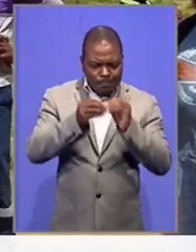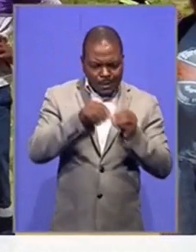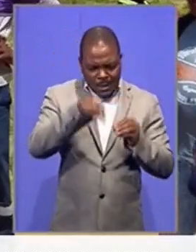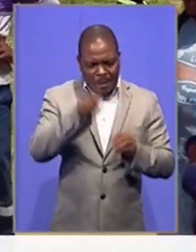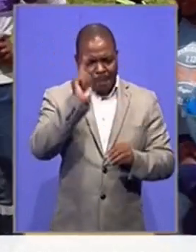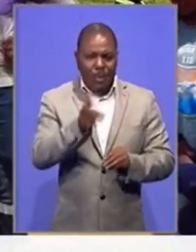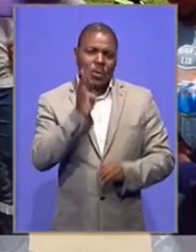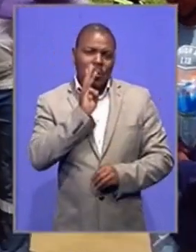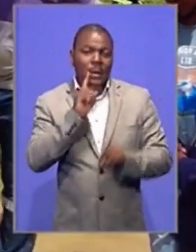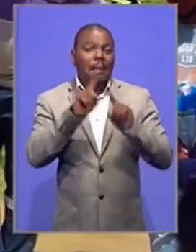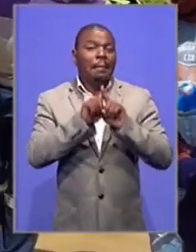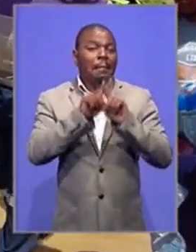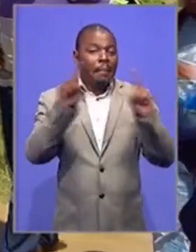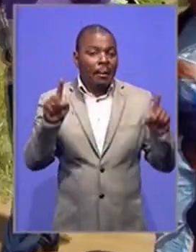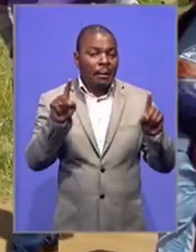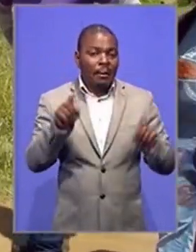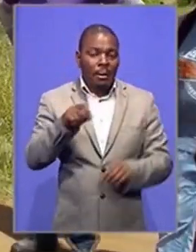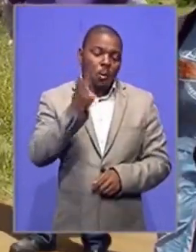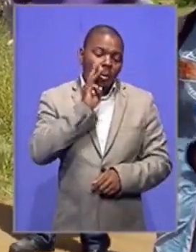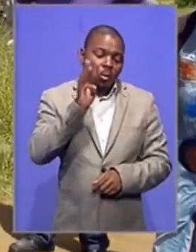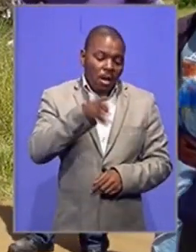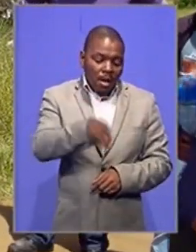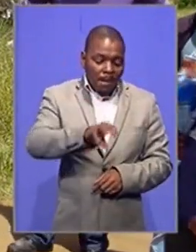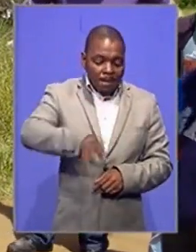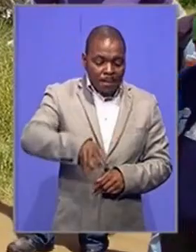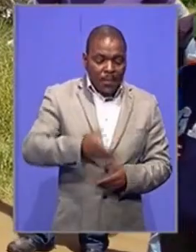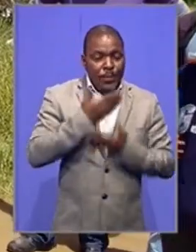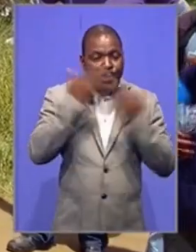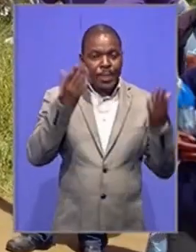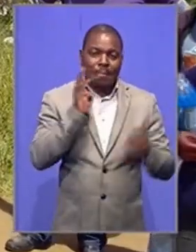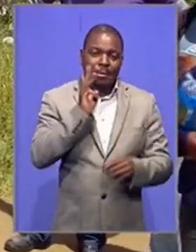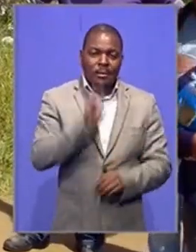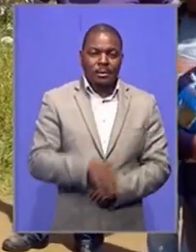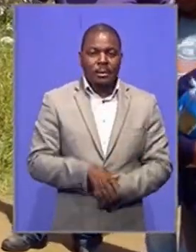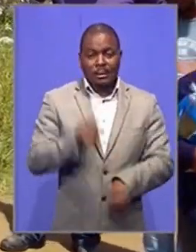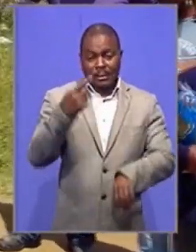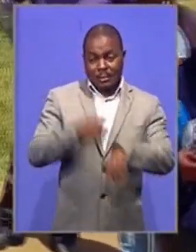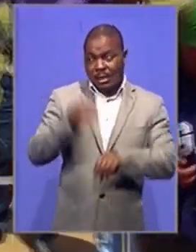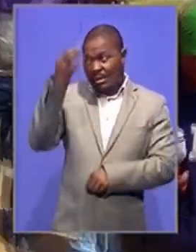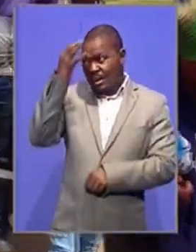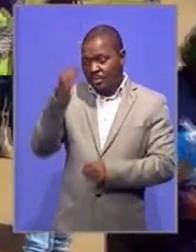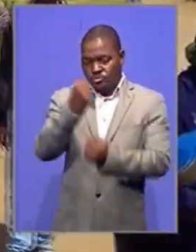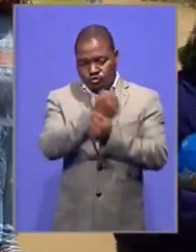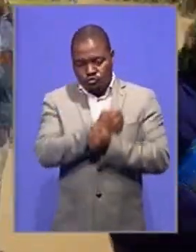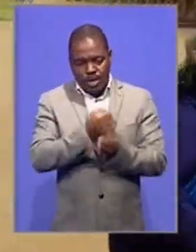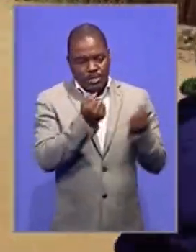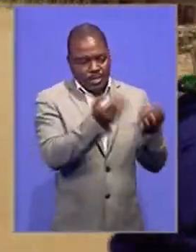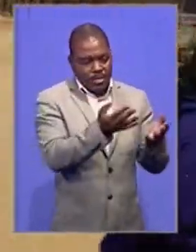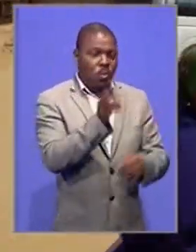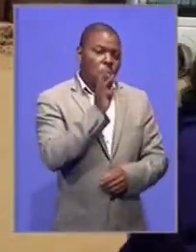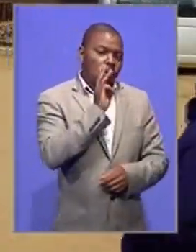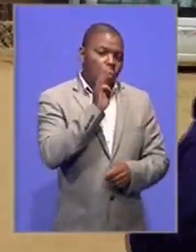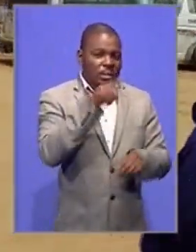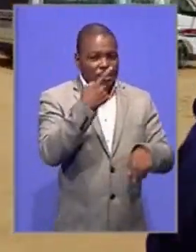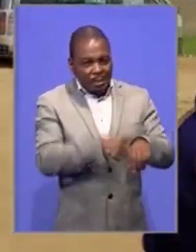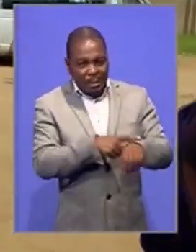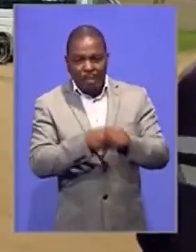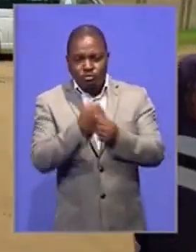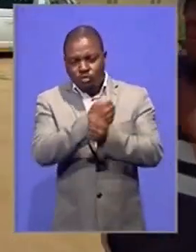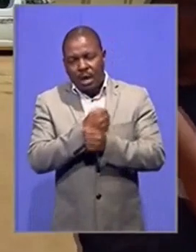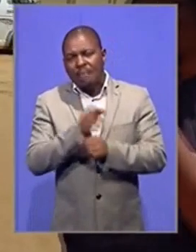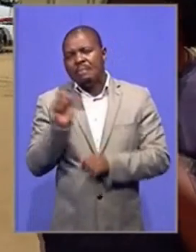motseng mo. E fela dipompi tša bona di sa omile. Ba re nakong ye nngwe mmusho o na le go romela dilori tša meetse tšeo nakong ye nngwe di nago le go